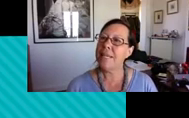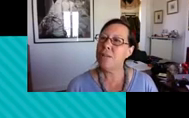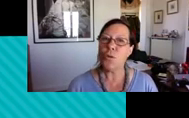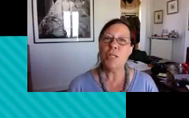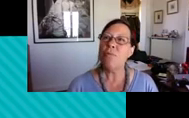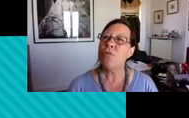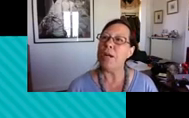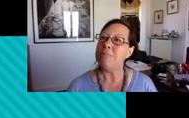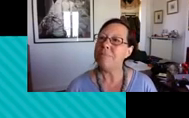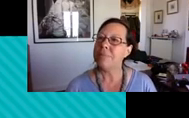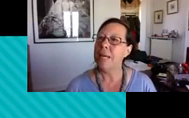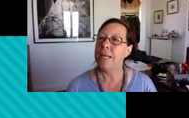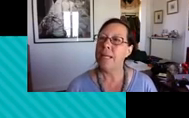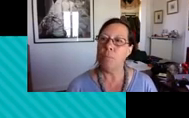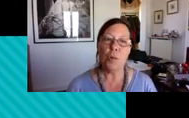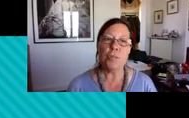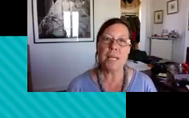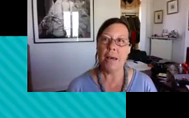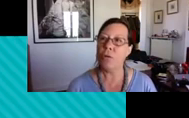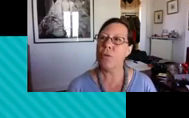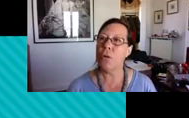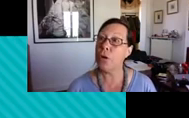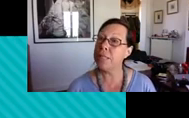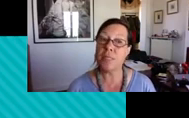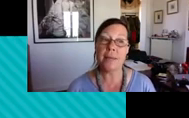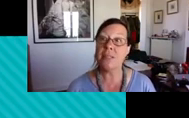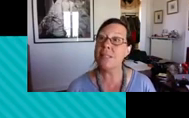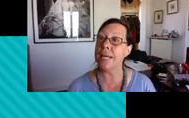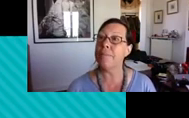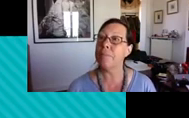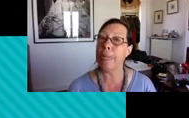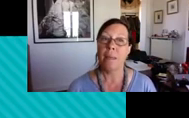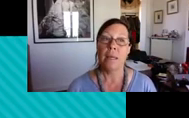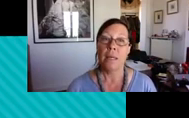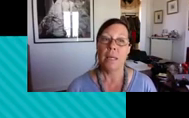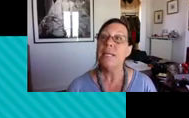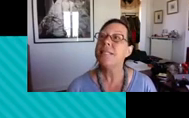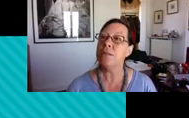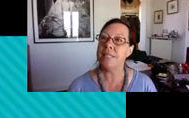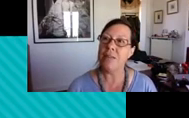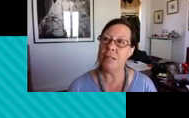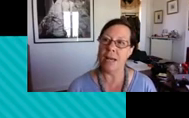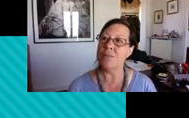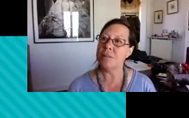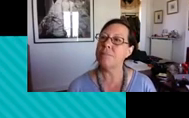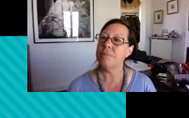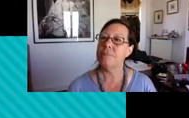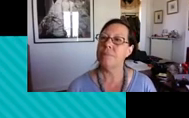I would say there's only one frame, and most health authorities would say the same. It's about saving